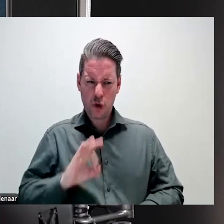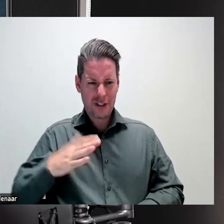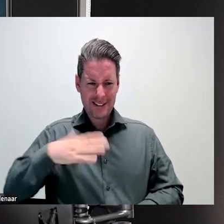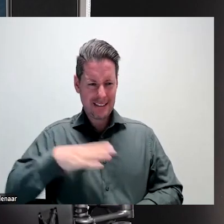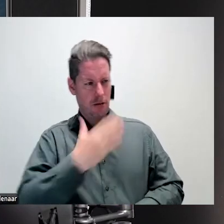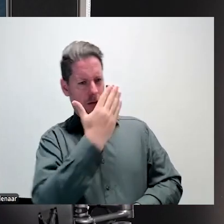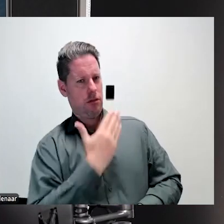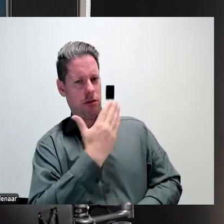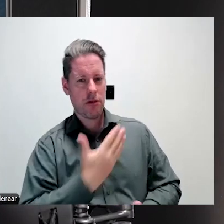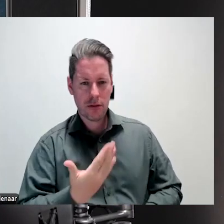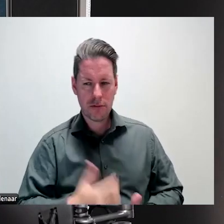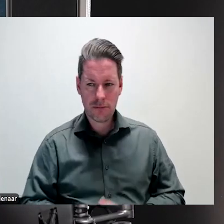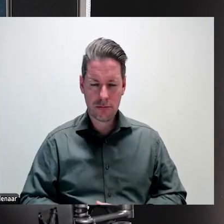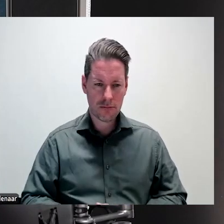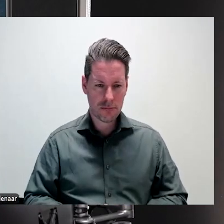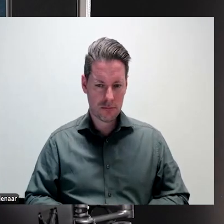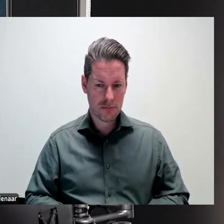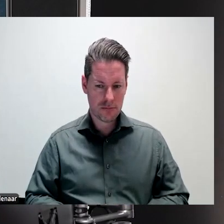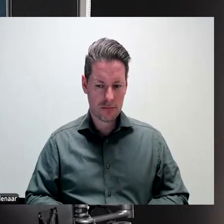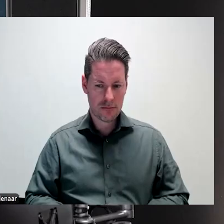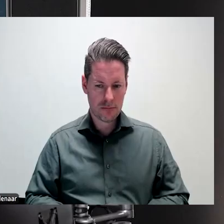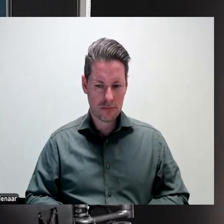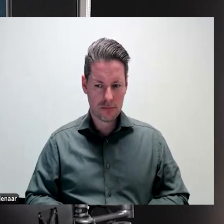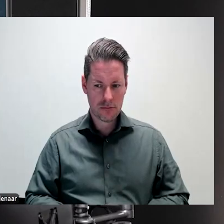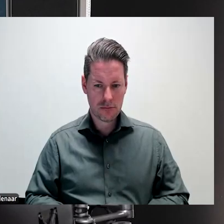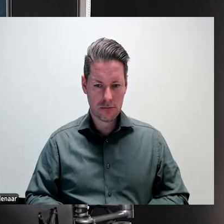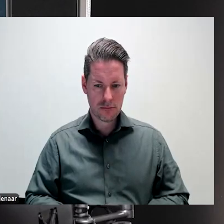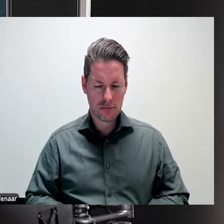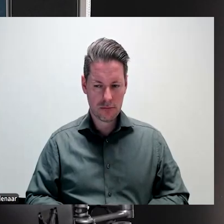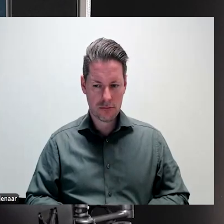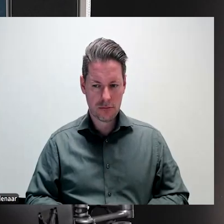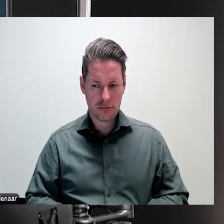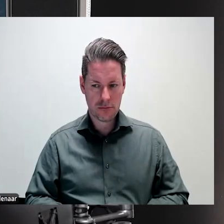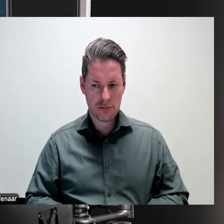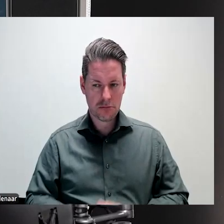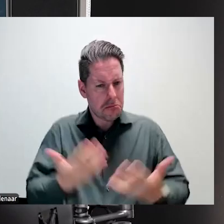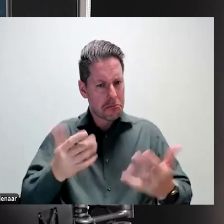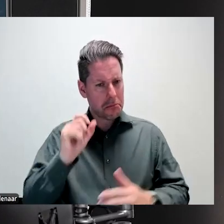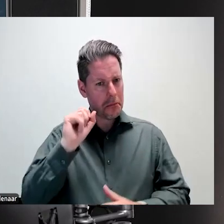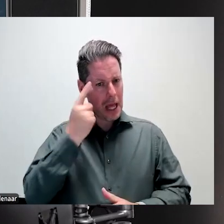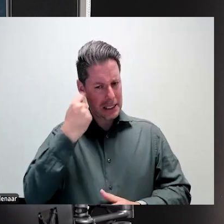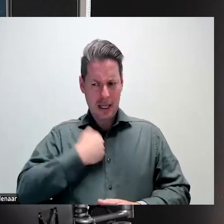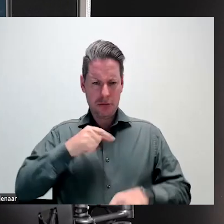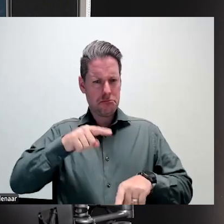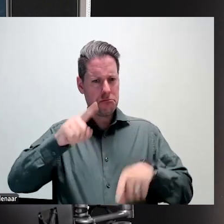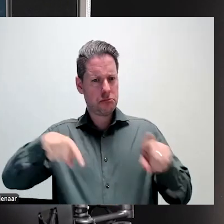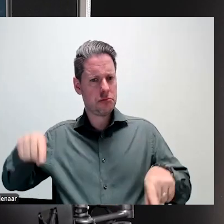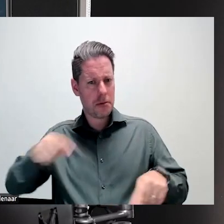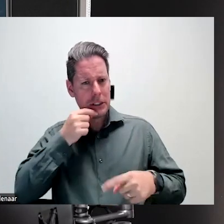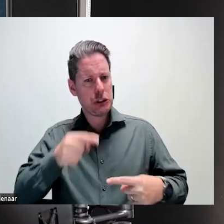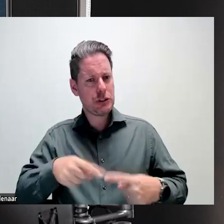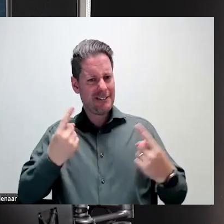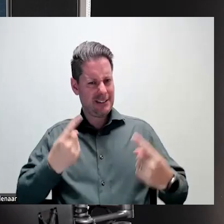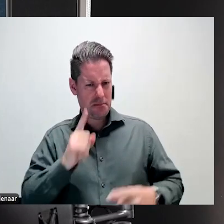But maybe, just understanding that we are a little bit different, but we're the same. So